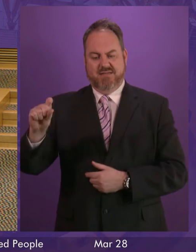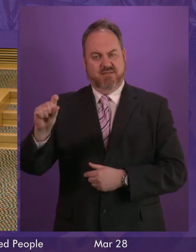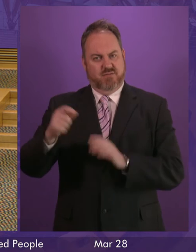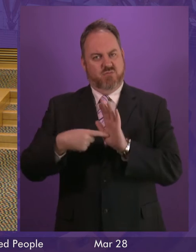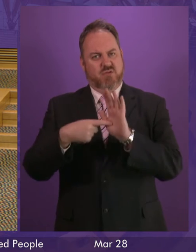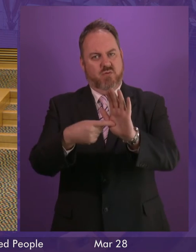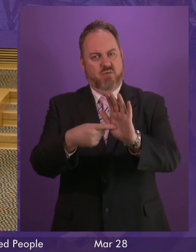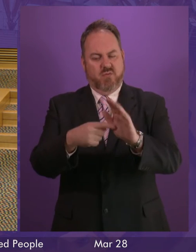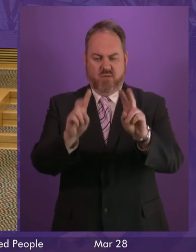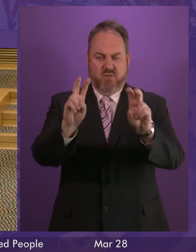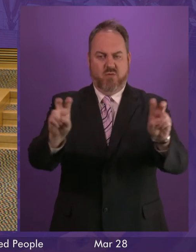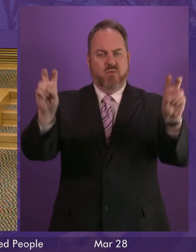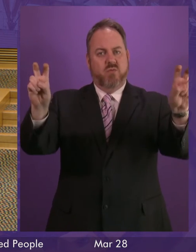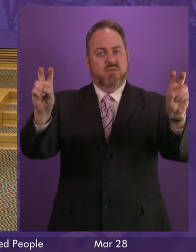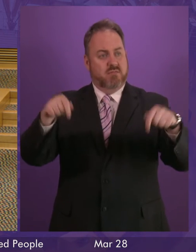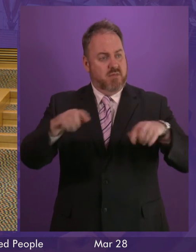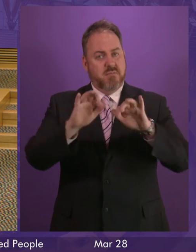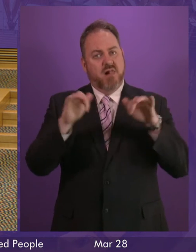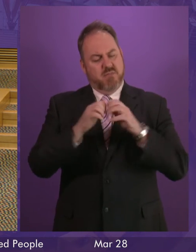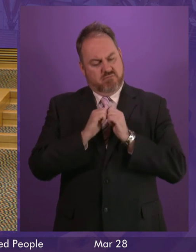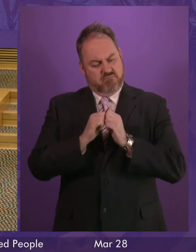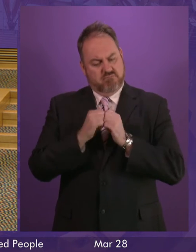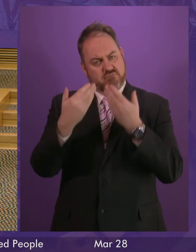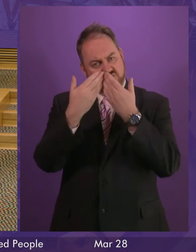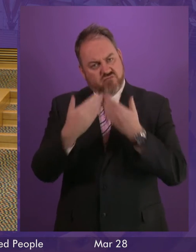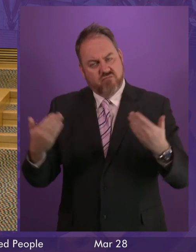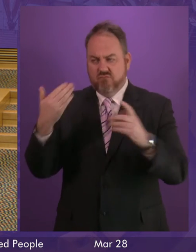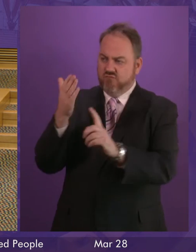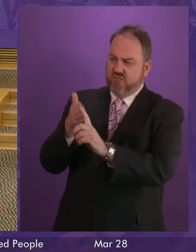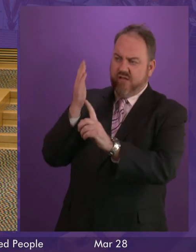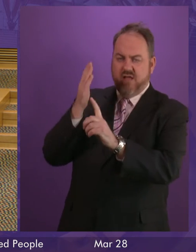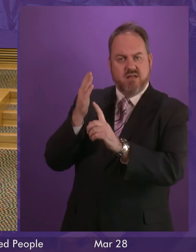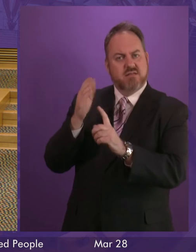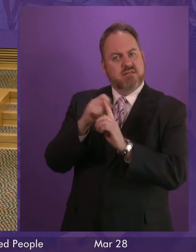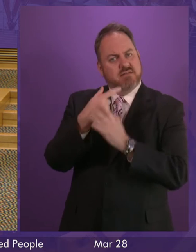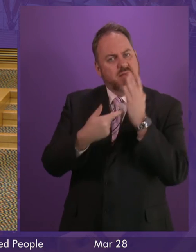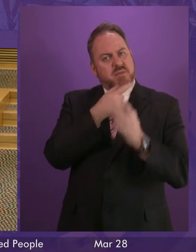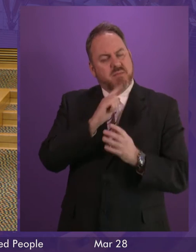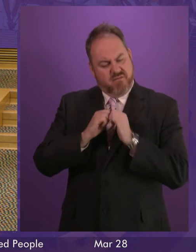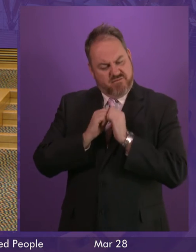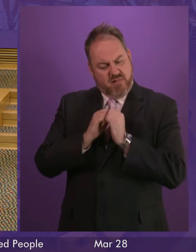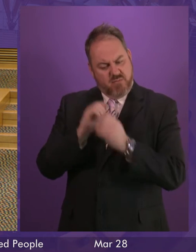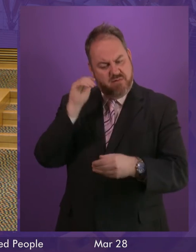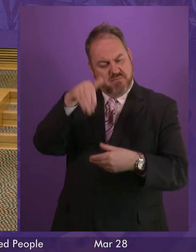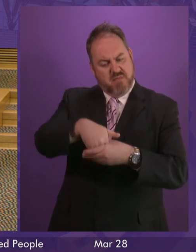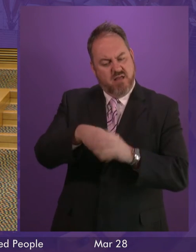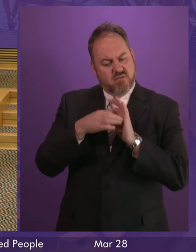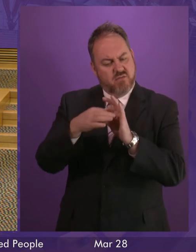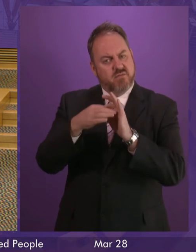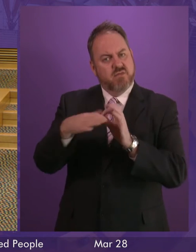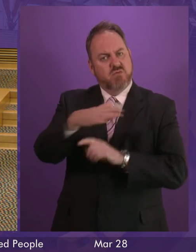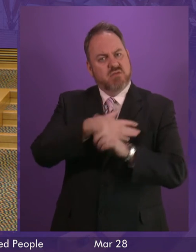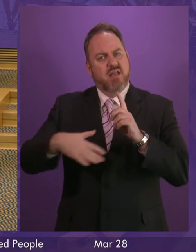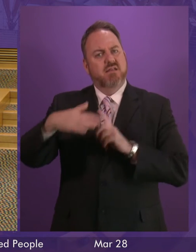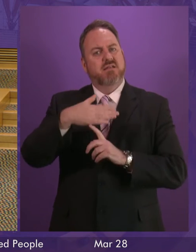quote that the Parliament recognises the valuable contribution that disabled people make to Scottish society. We have this statement